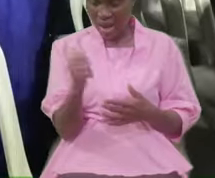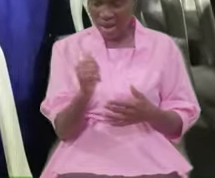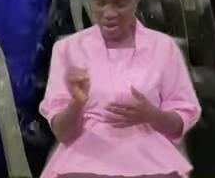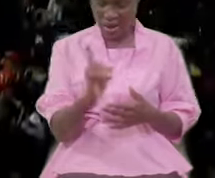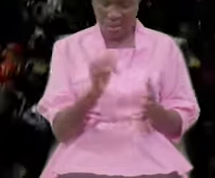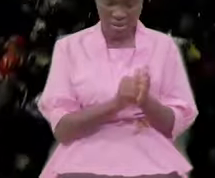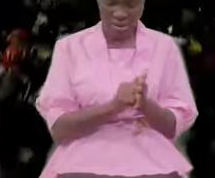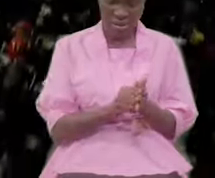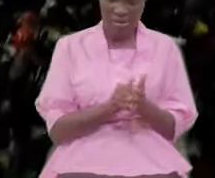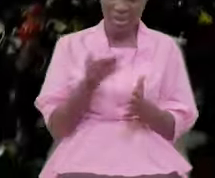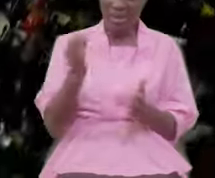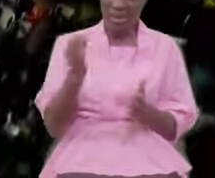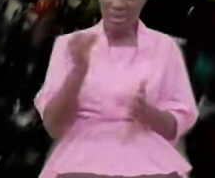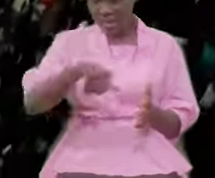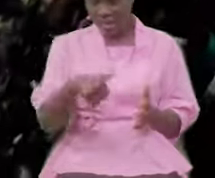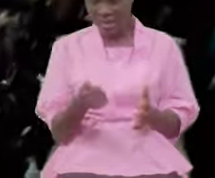mas